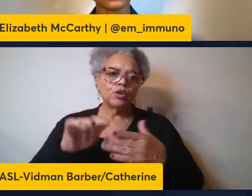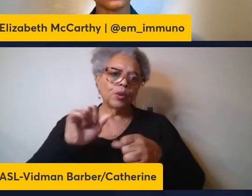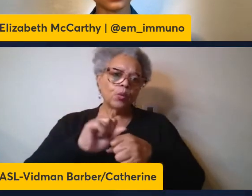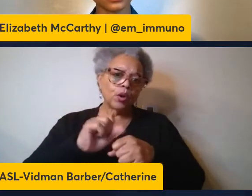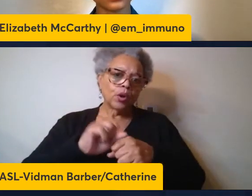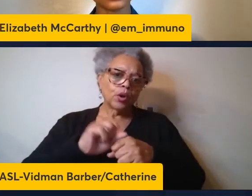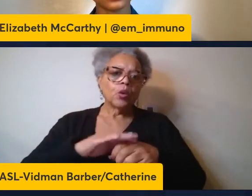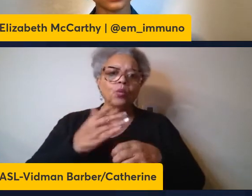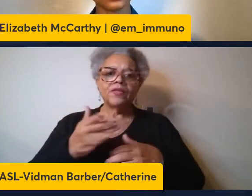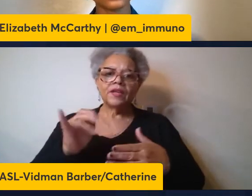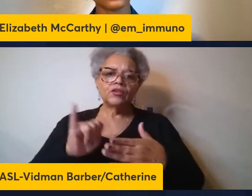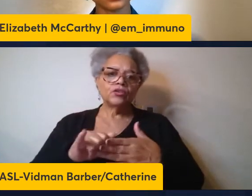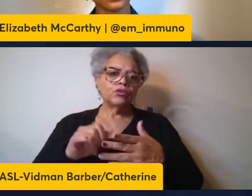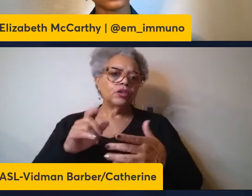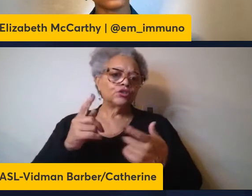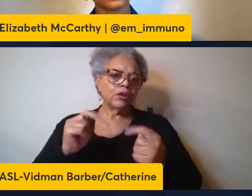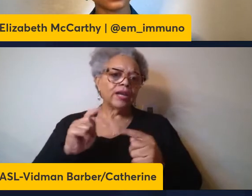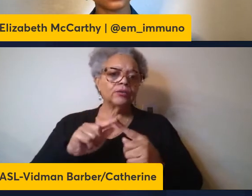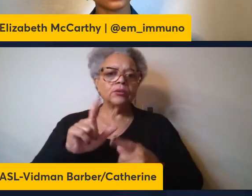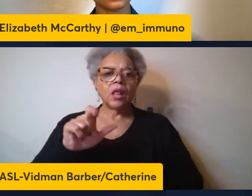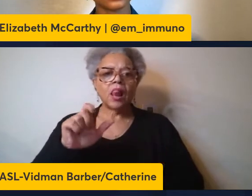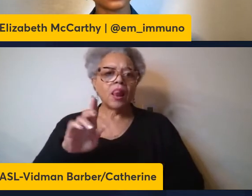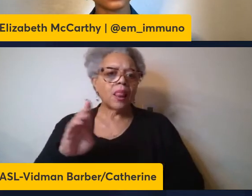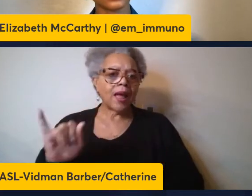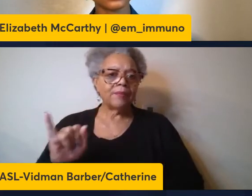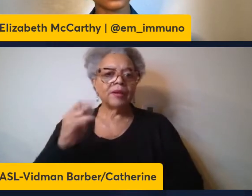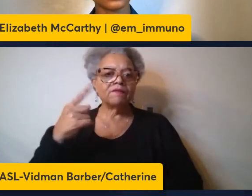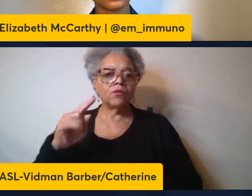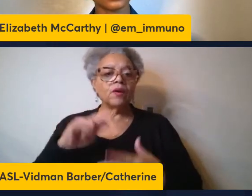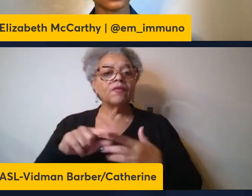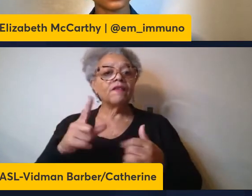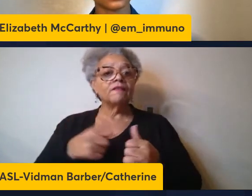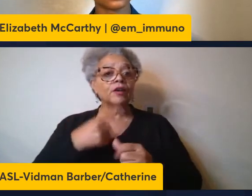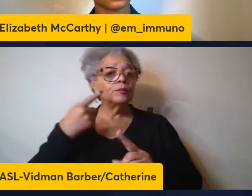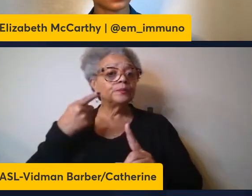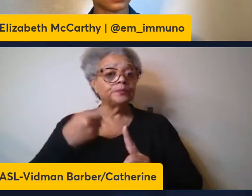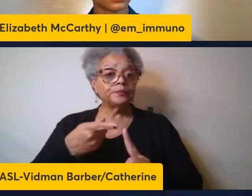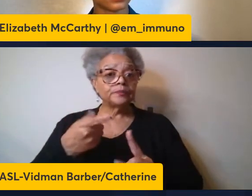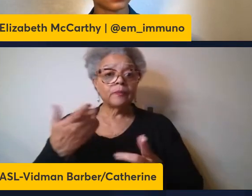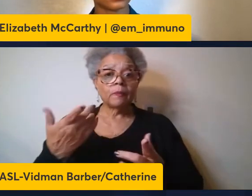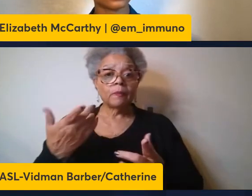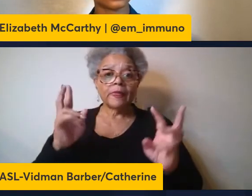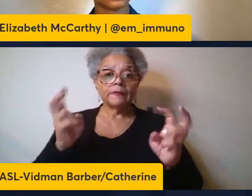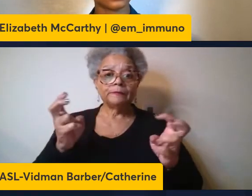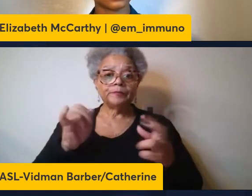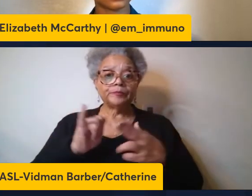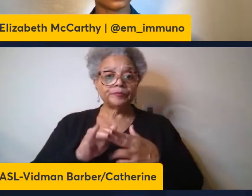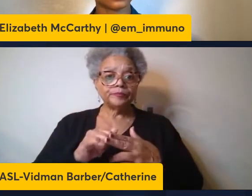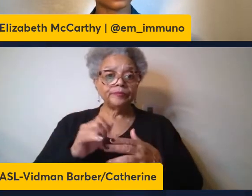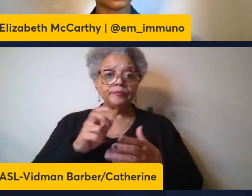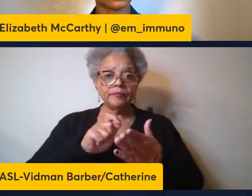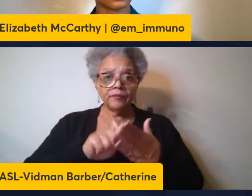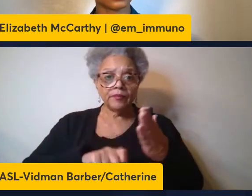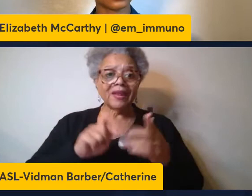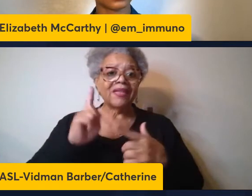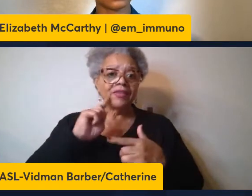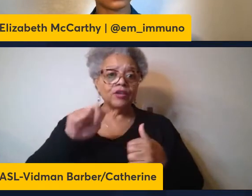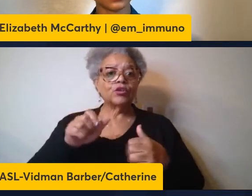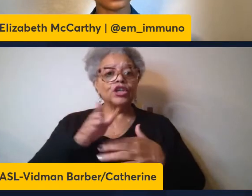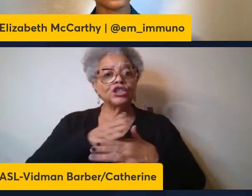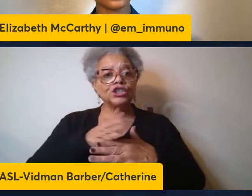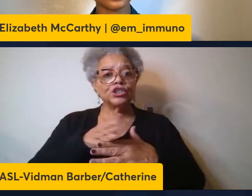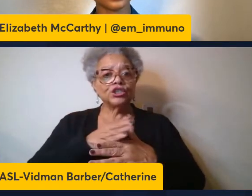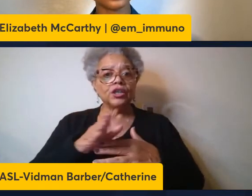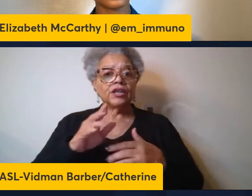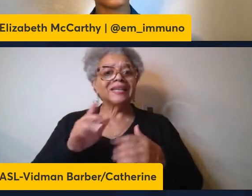developing. I think, the first point is, in terms of tips, I think that we can share in terms of how